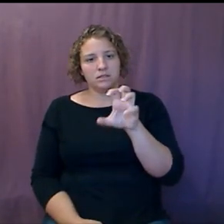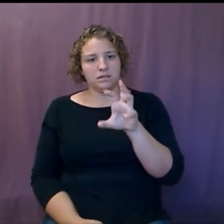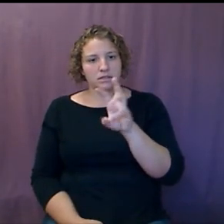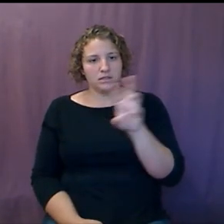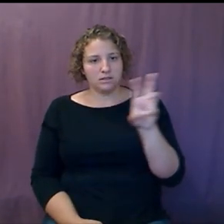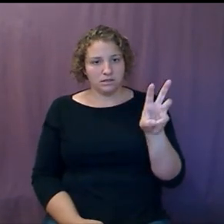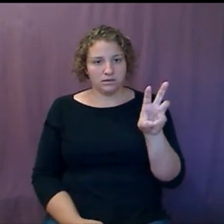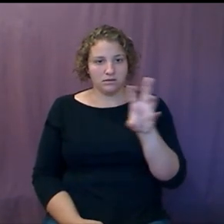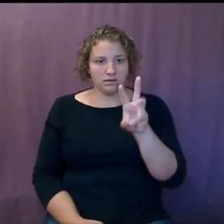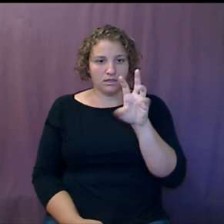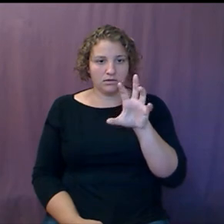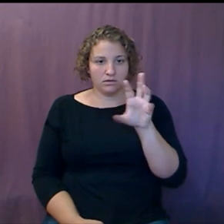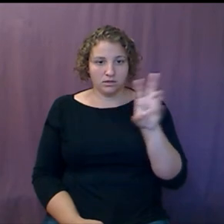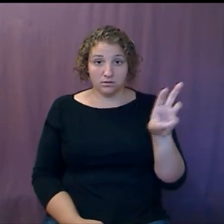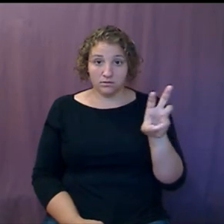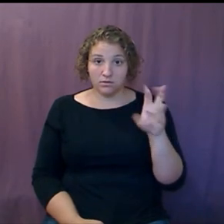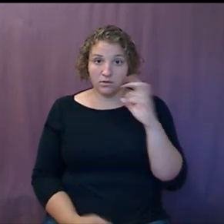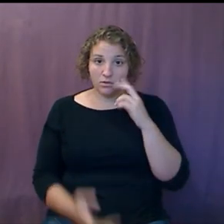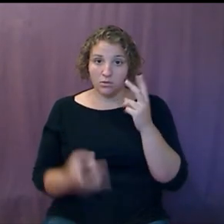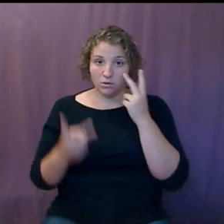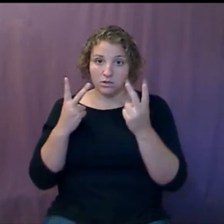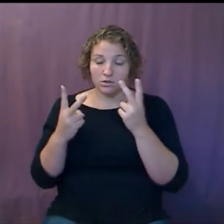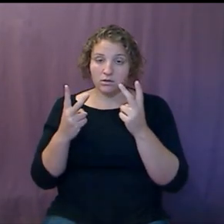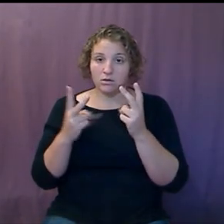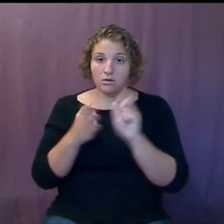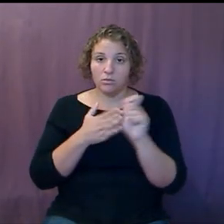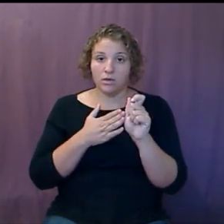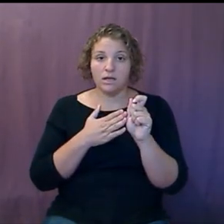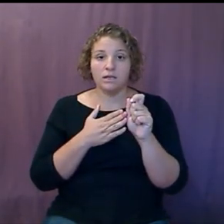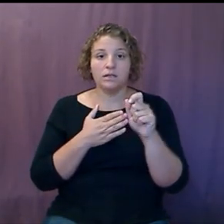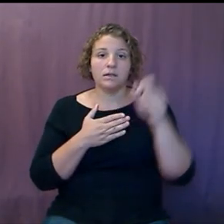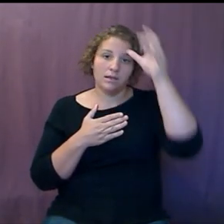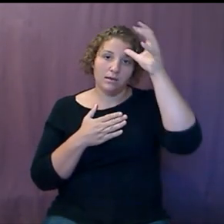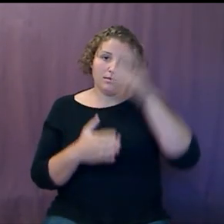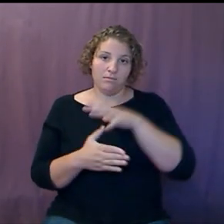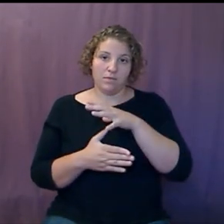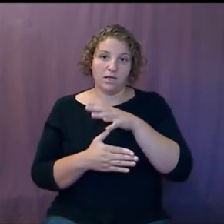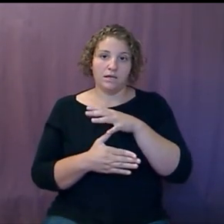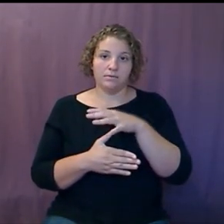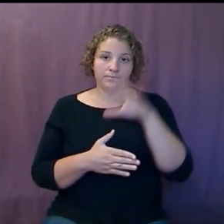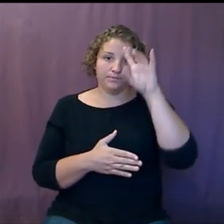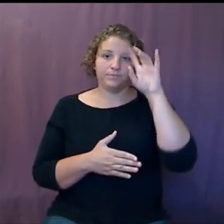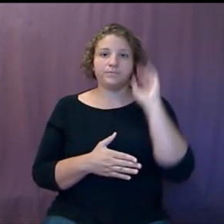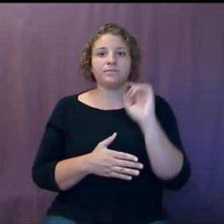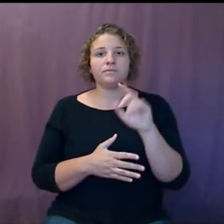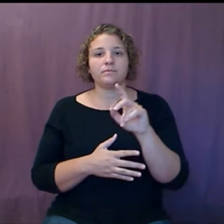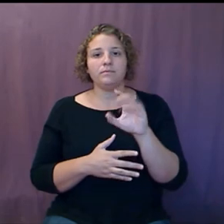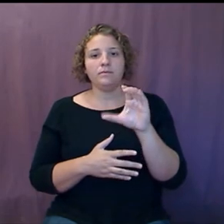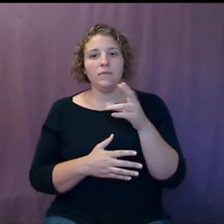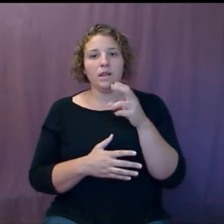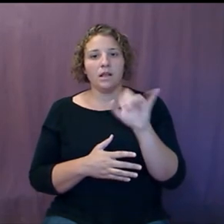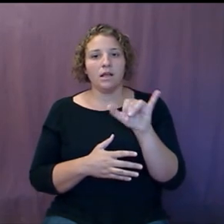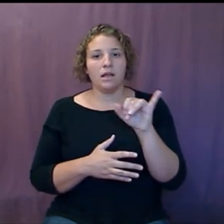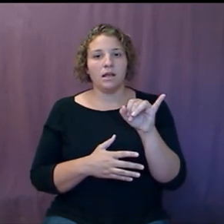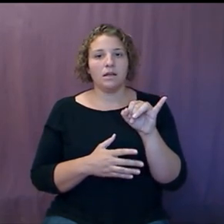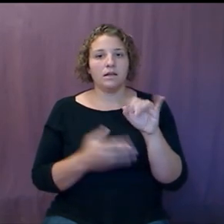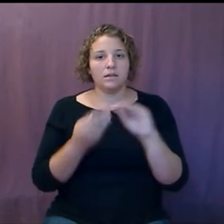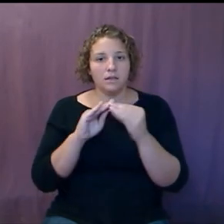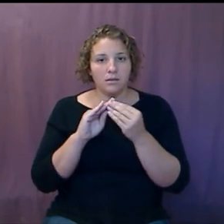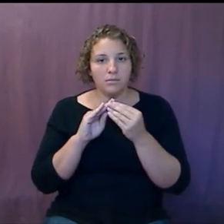so at the top here is our text anthropos man chi and his otos number that is o that's ho